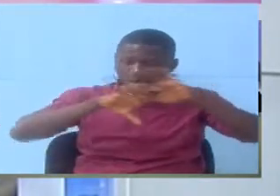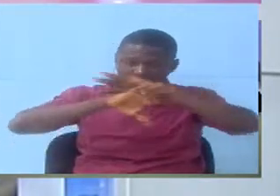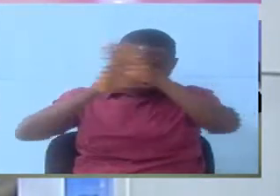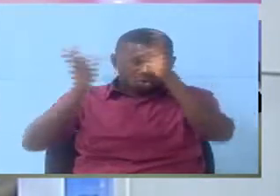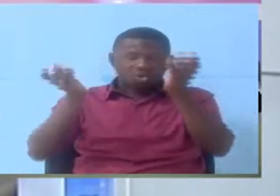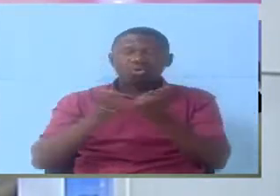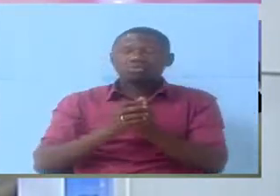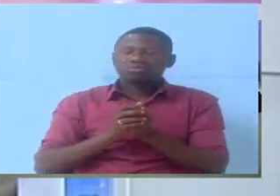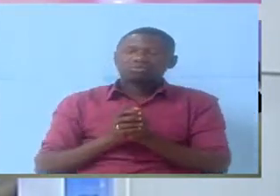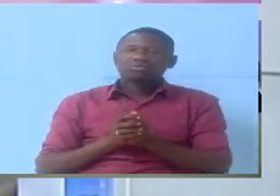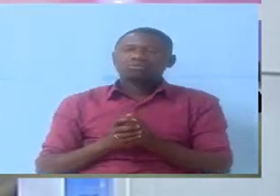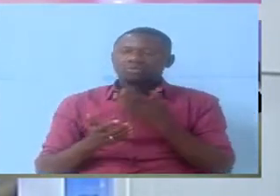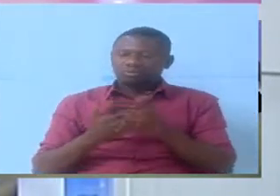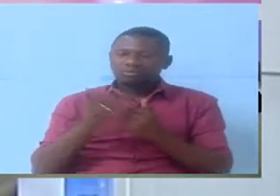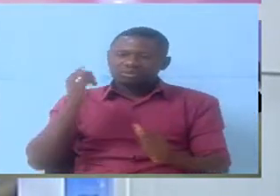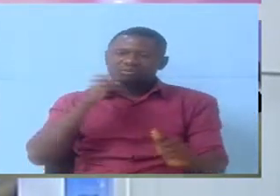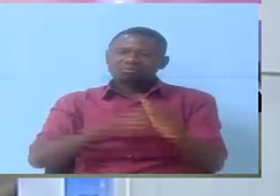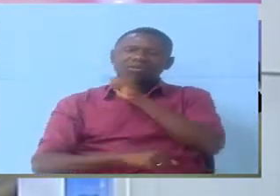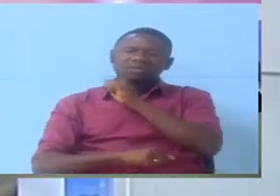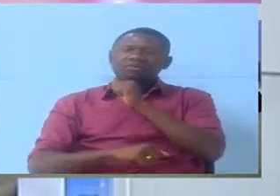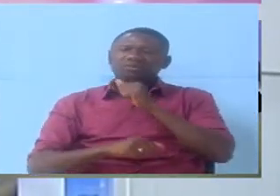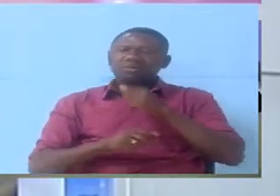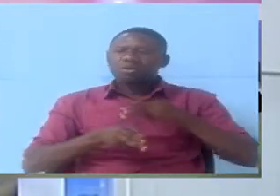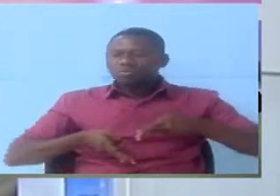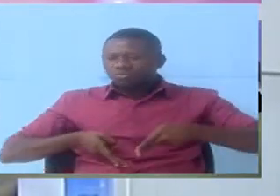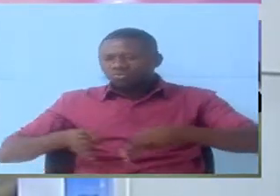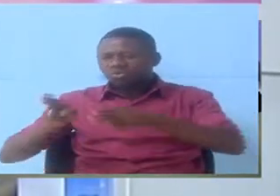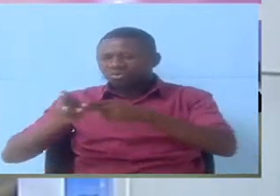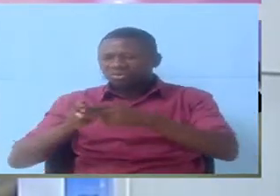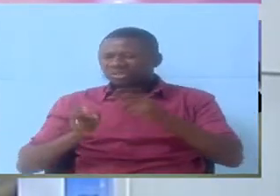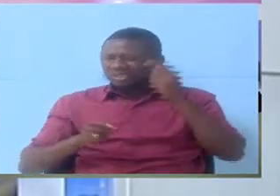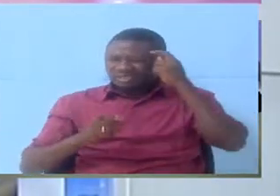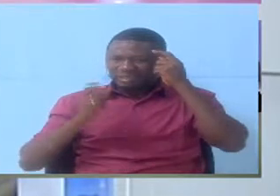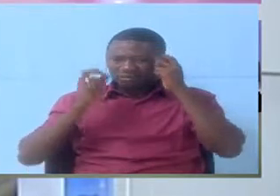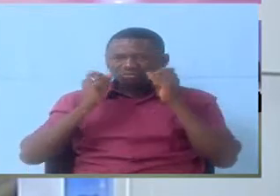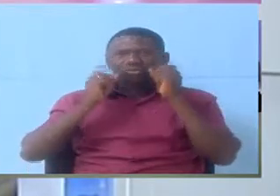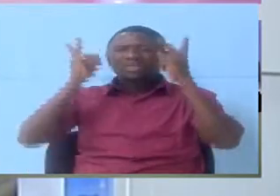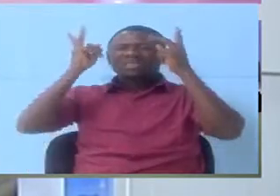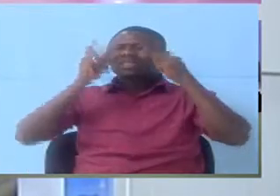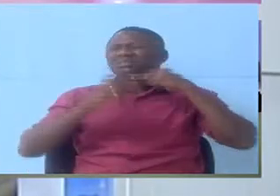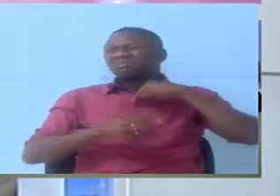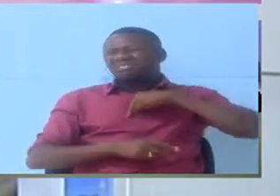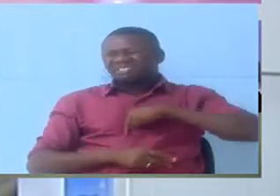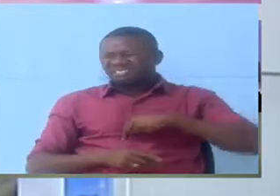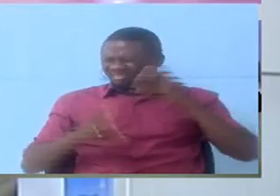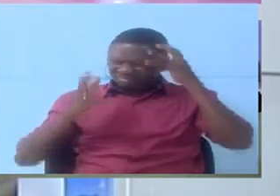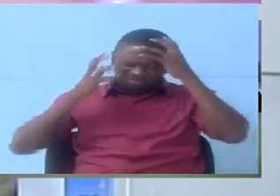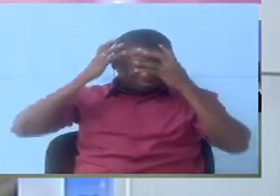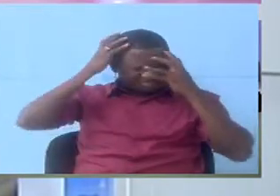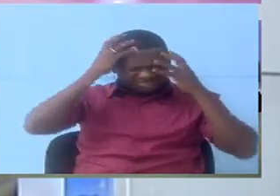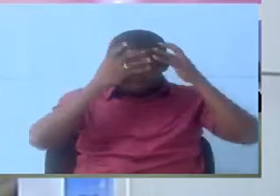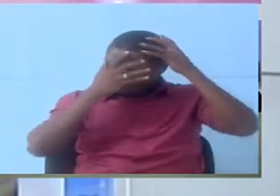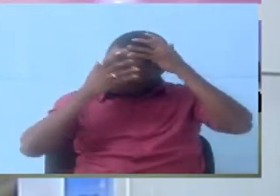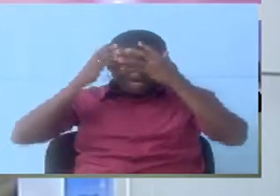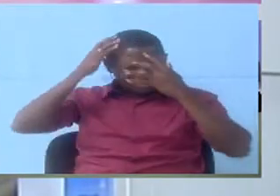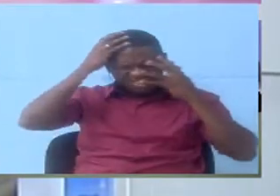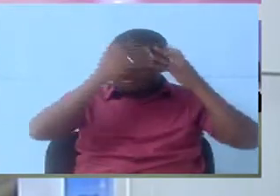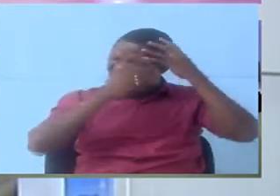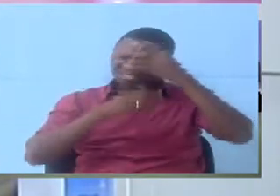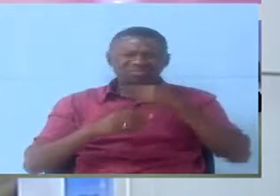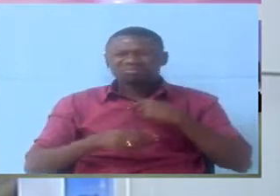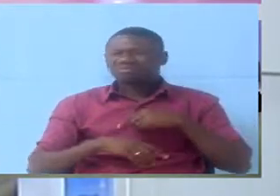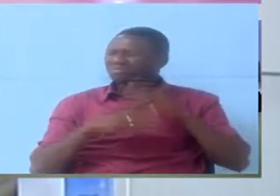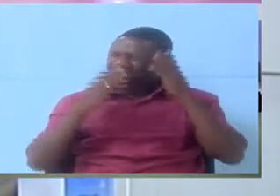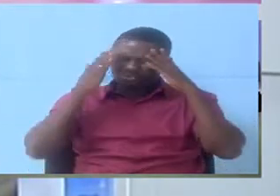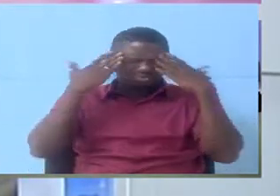nan kanam beddi bakan. I was traumatized. Katwa katam fanaye kijate woleti. I was confused. Katanye jakaloti.